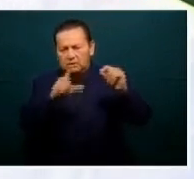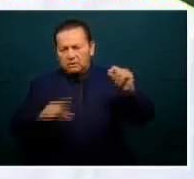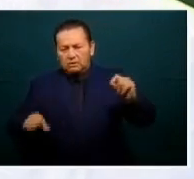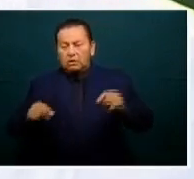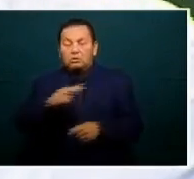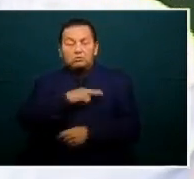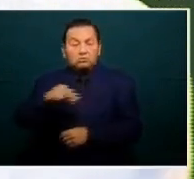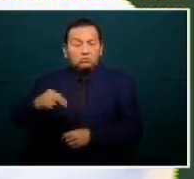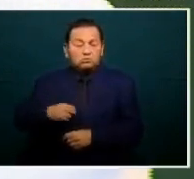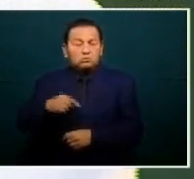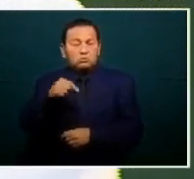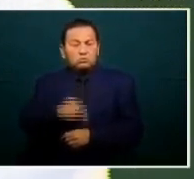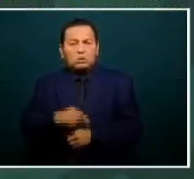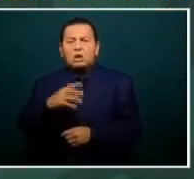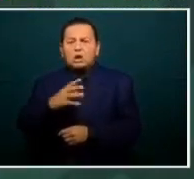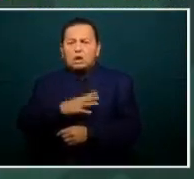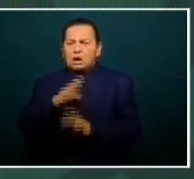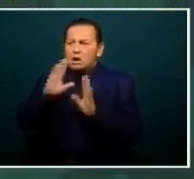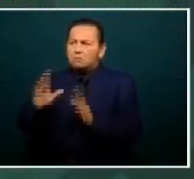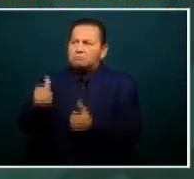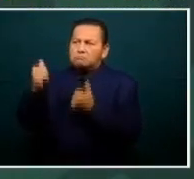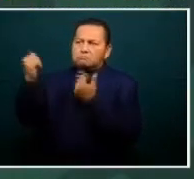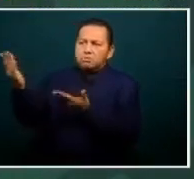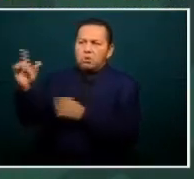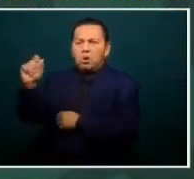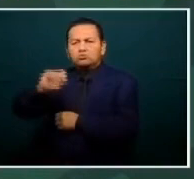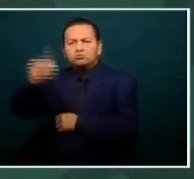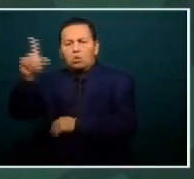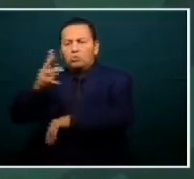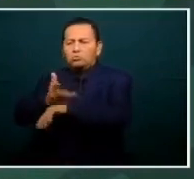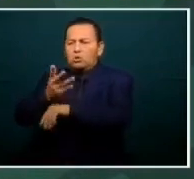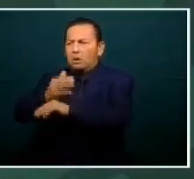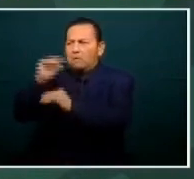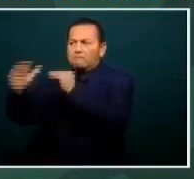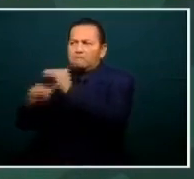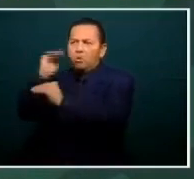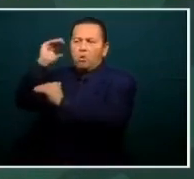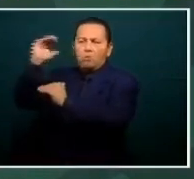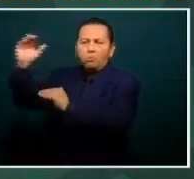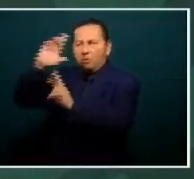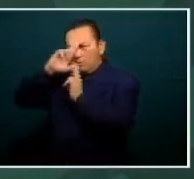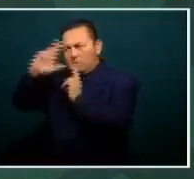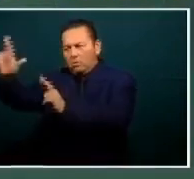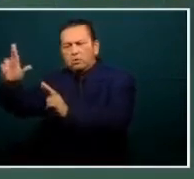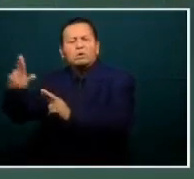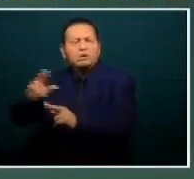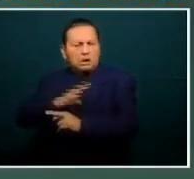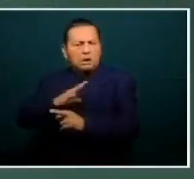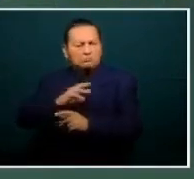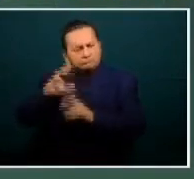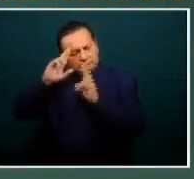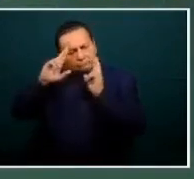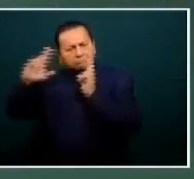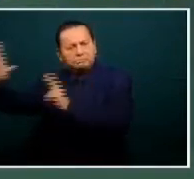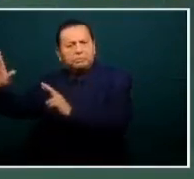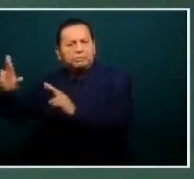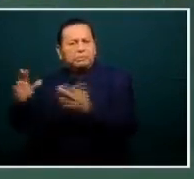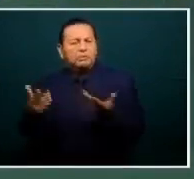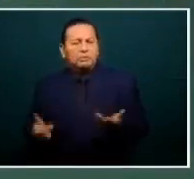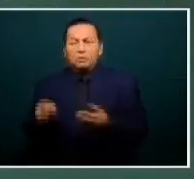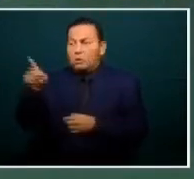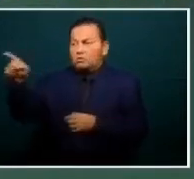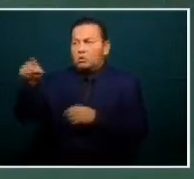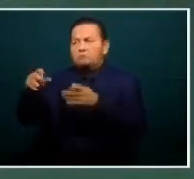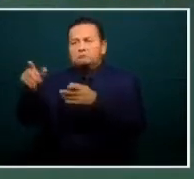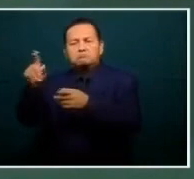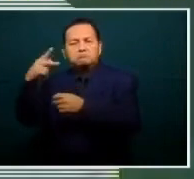We consider it to be injustice. We respect the sovereign right, the authorities of